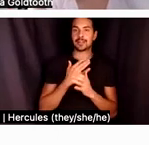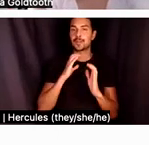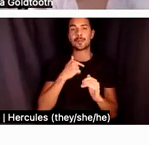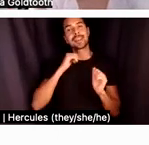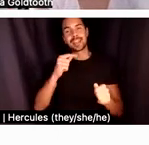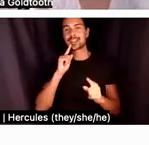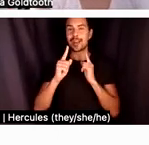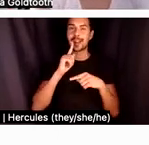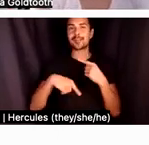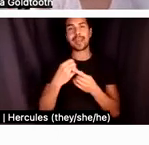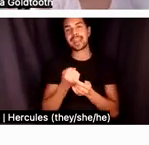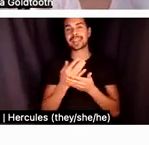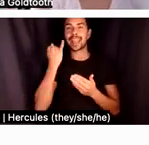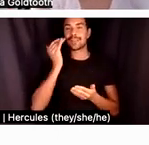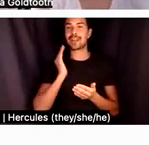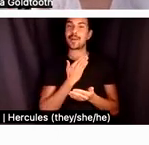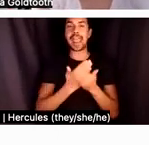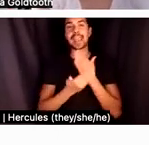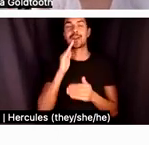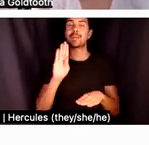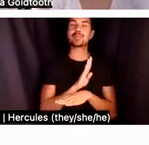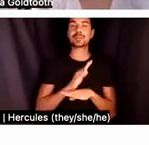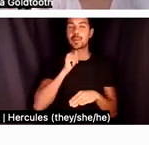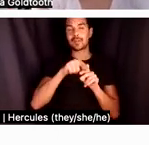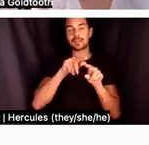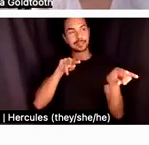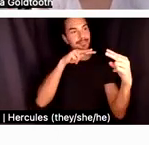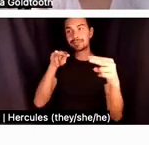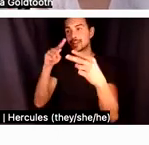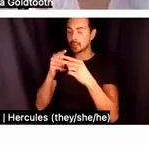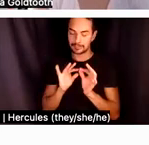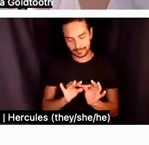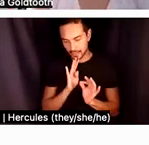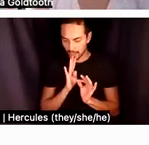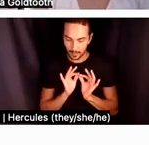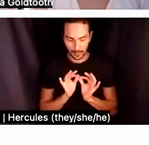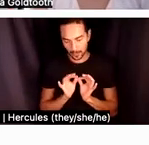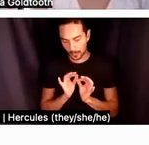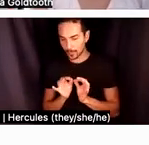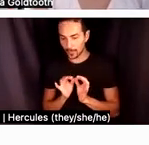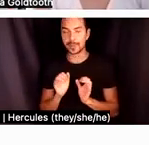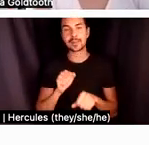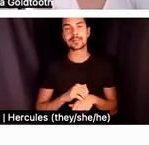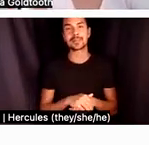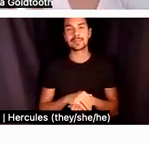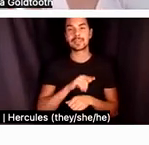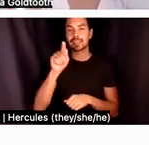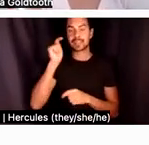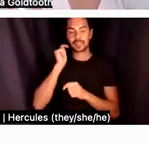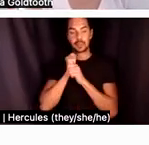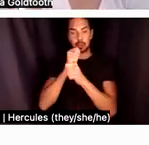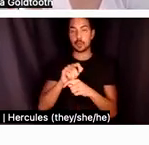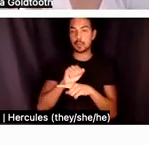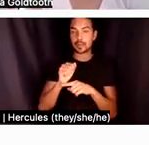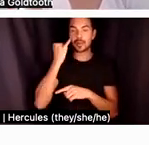about anything if our hands are busy and we don't have to make direct eye contact. And so if other people have ideas of those traditional practices